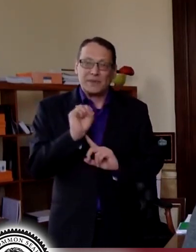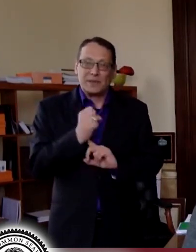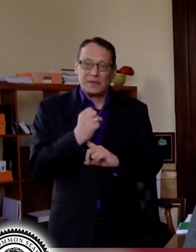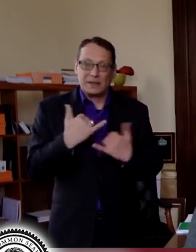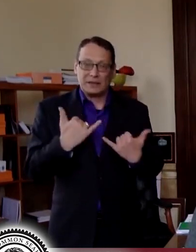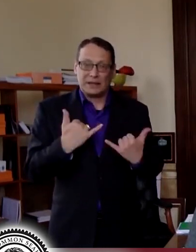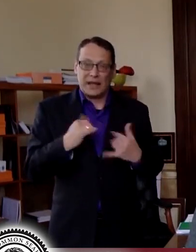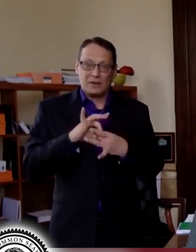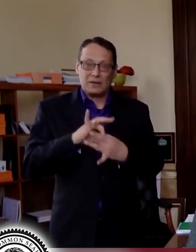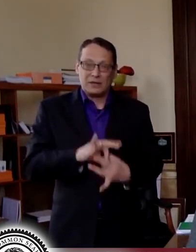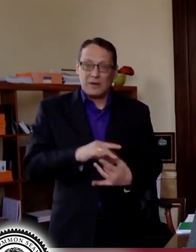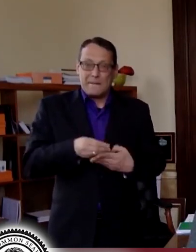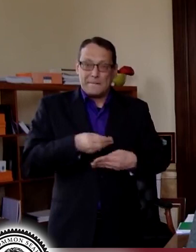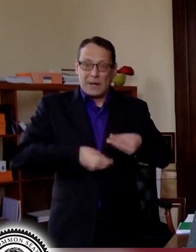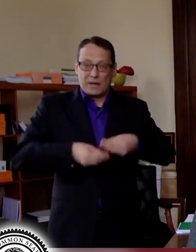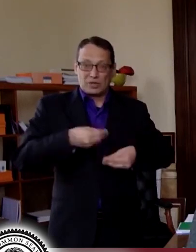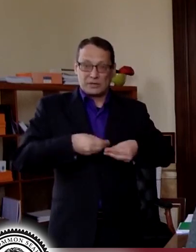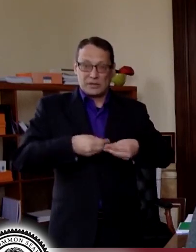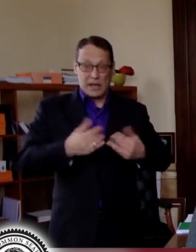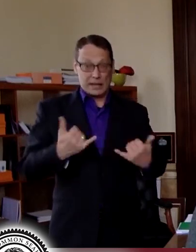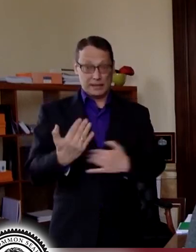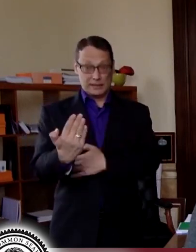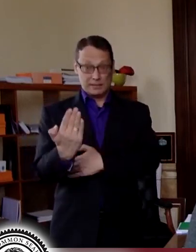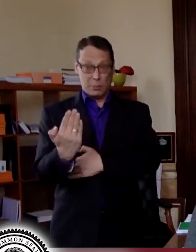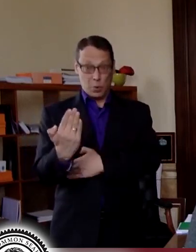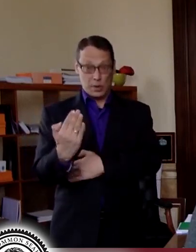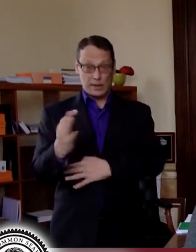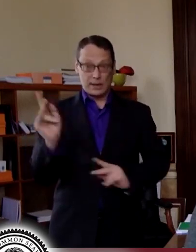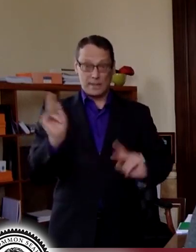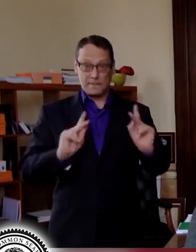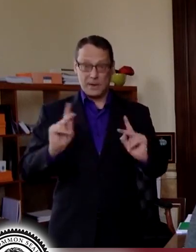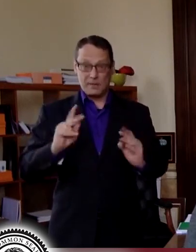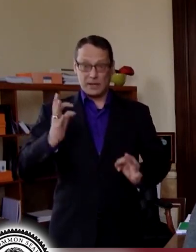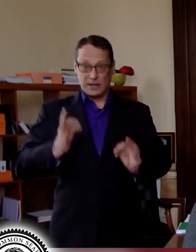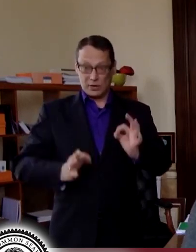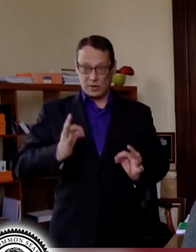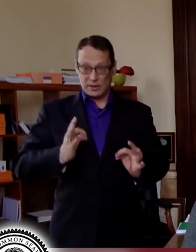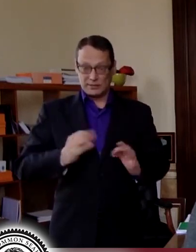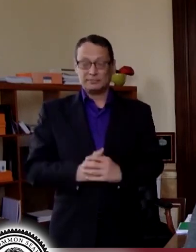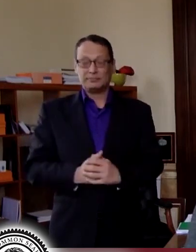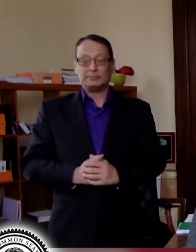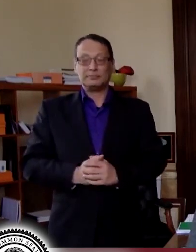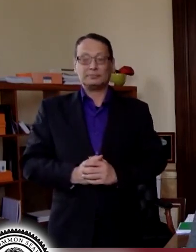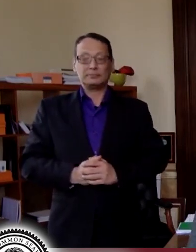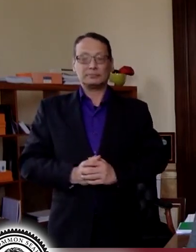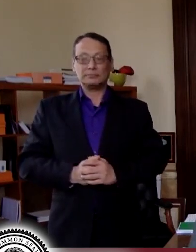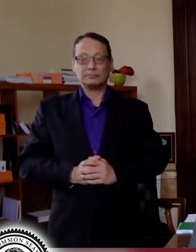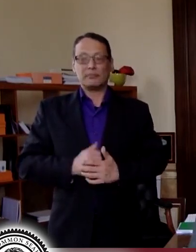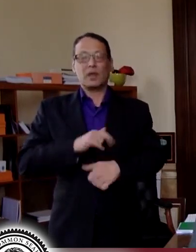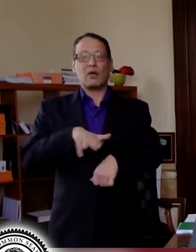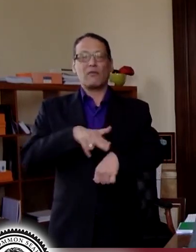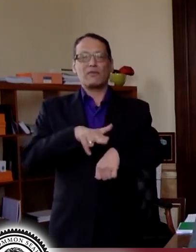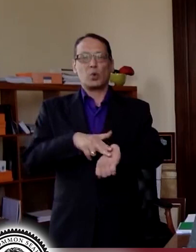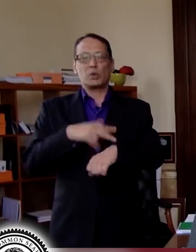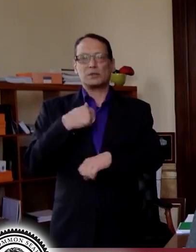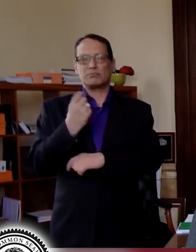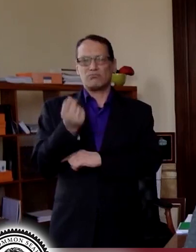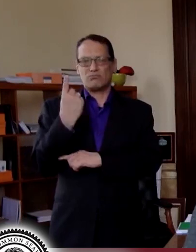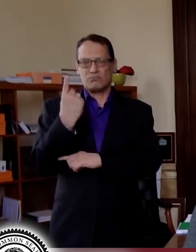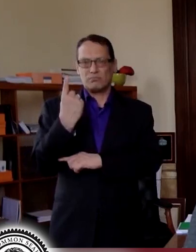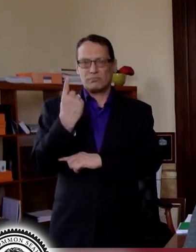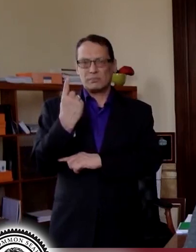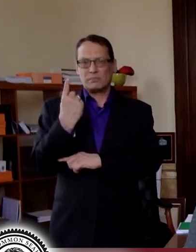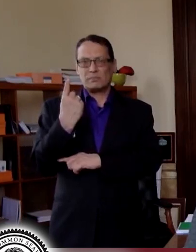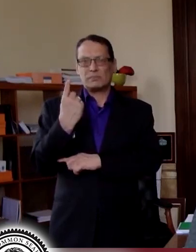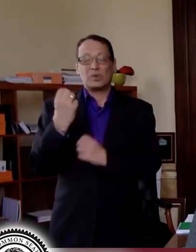now. This morning we had the public hearing. Of course, and I completely understand this. We